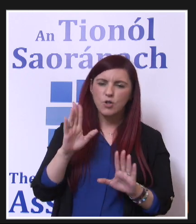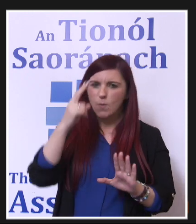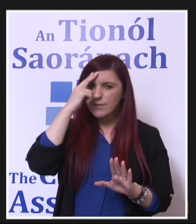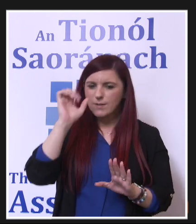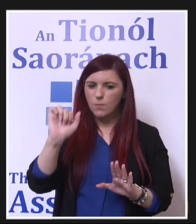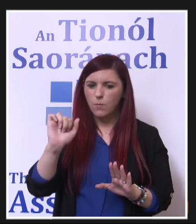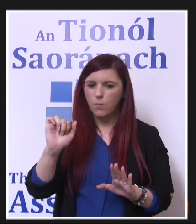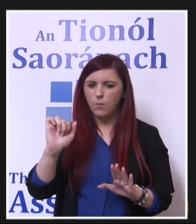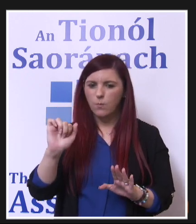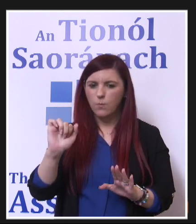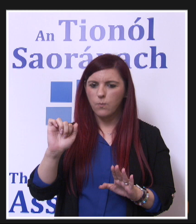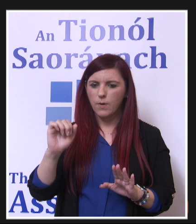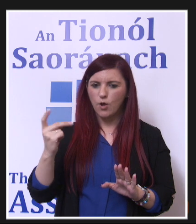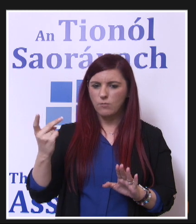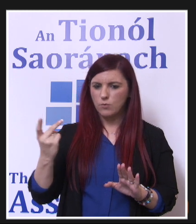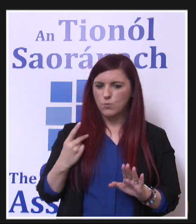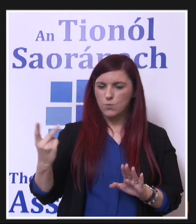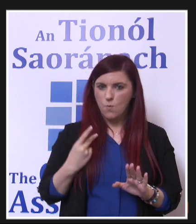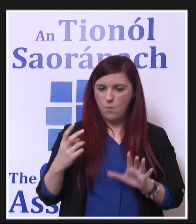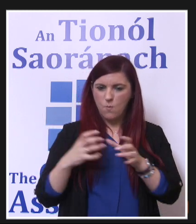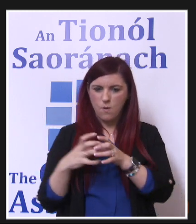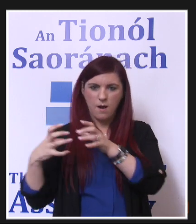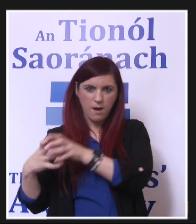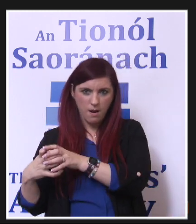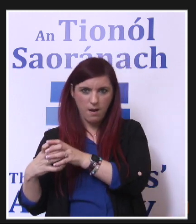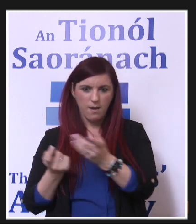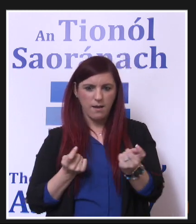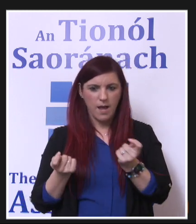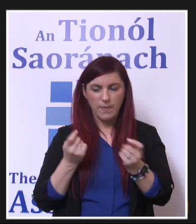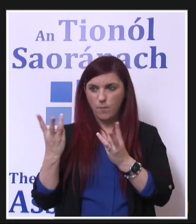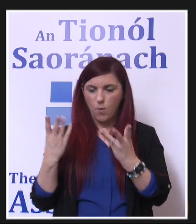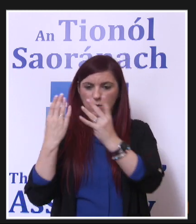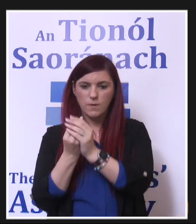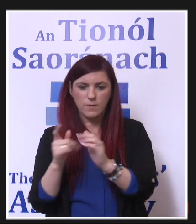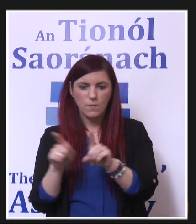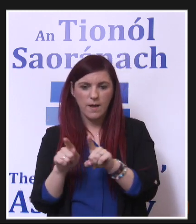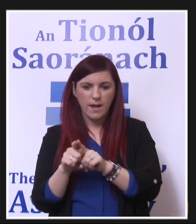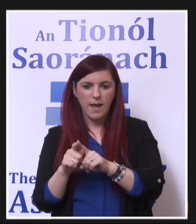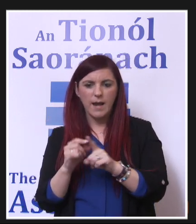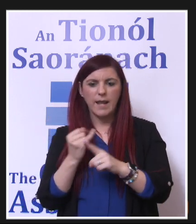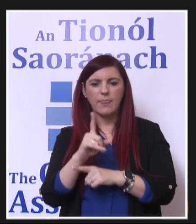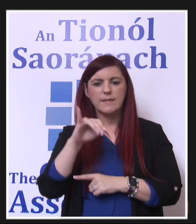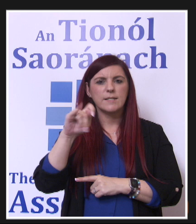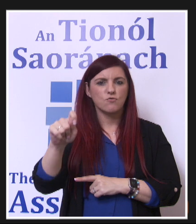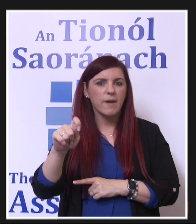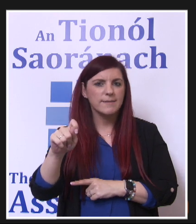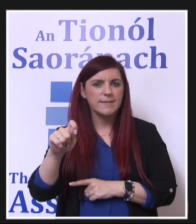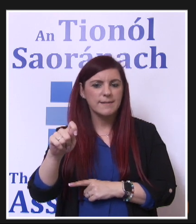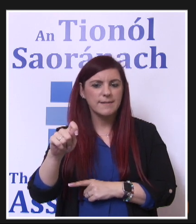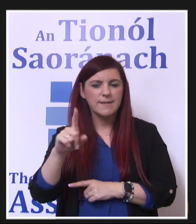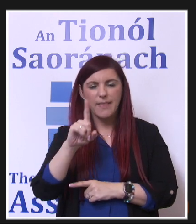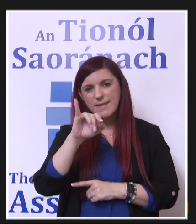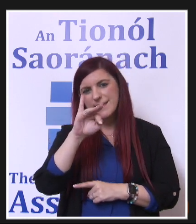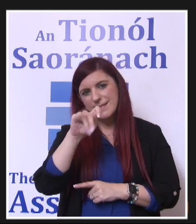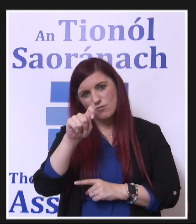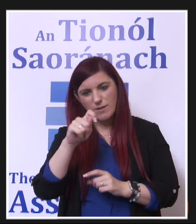1 or 2 weeks before the Council of Paris, we have the councils of the district, and during this district, the deliberation for the bill